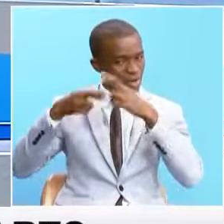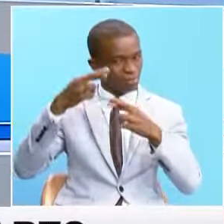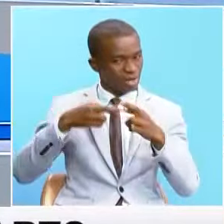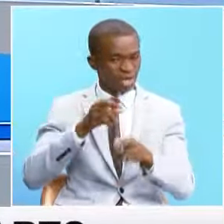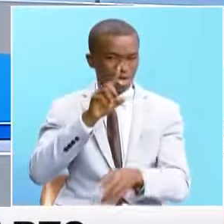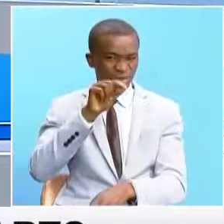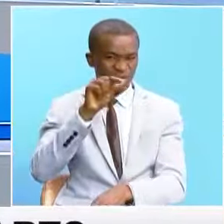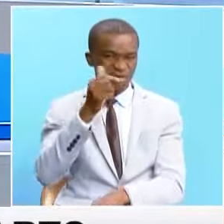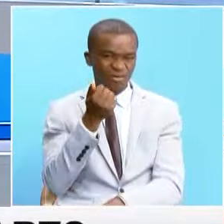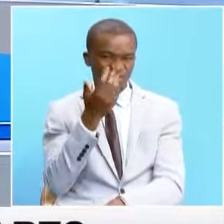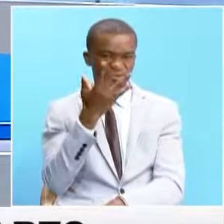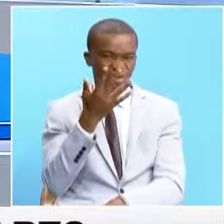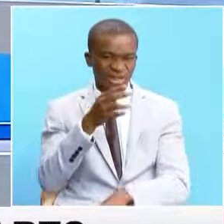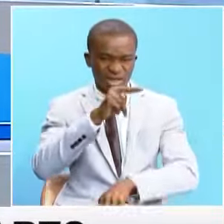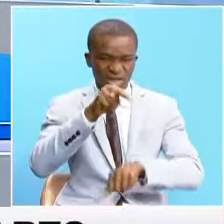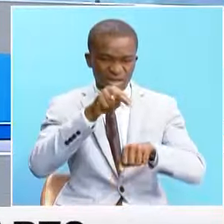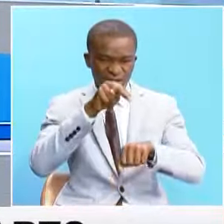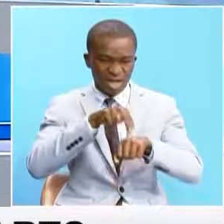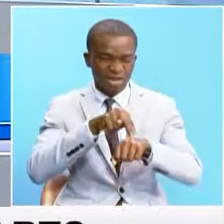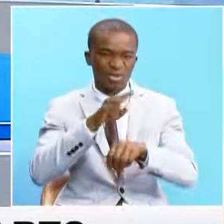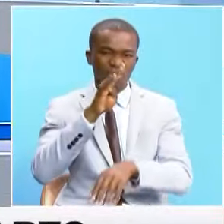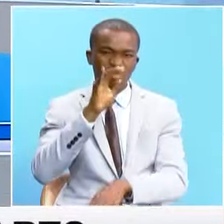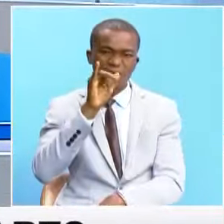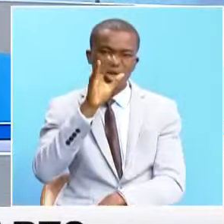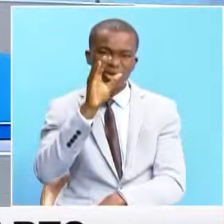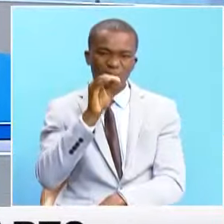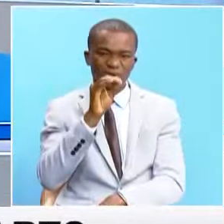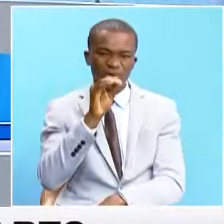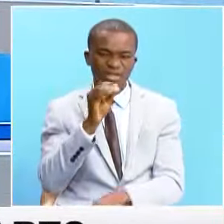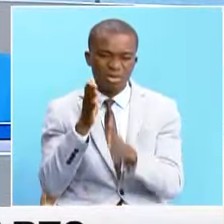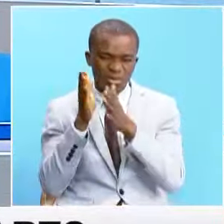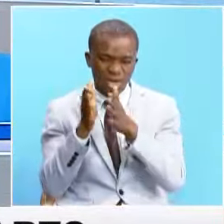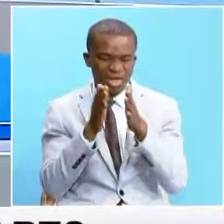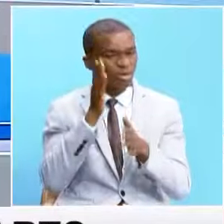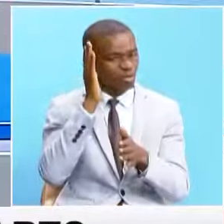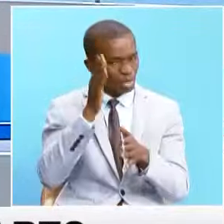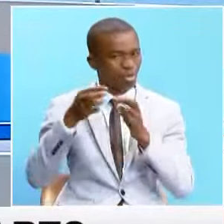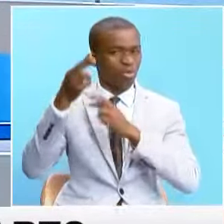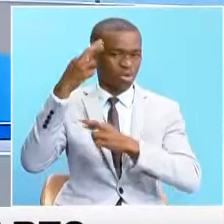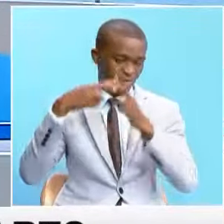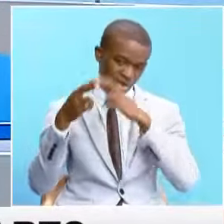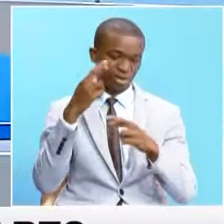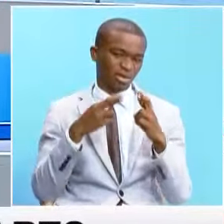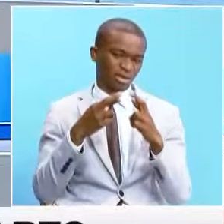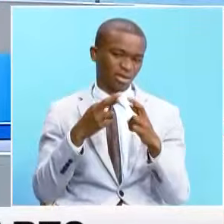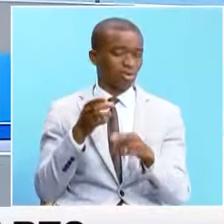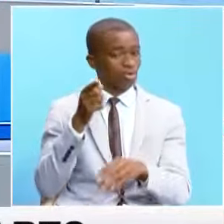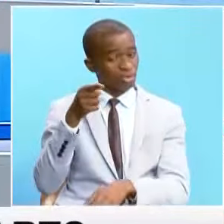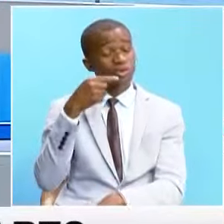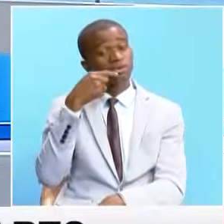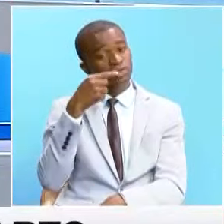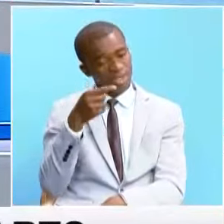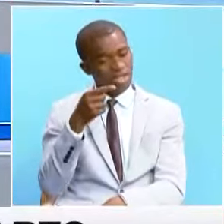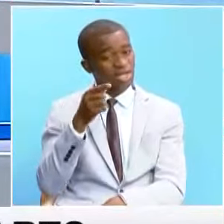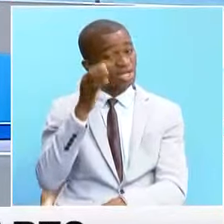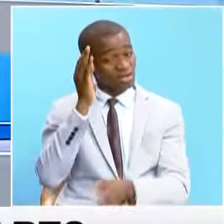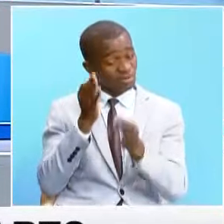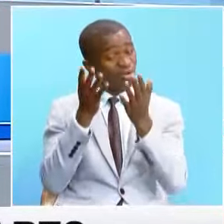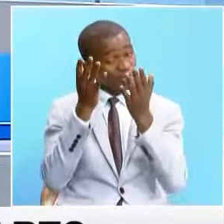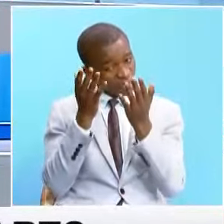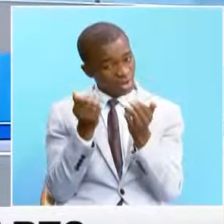Biodiversity Strategy and Action Plan, NBSAP. Ms. Chawu has explained that in order to have an effective